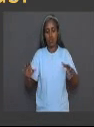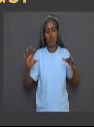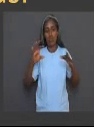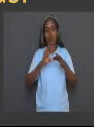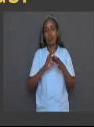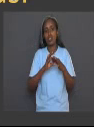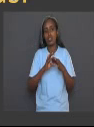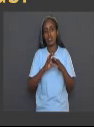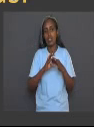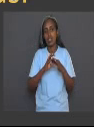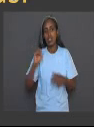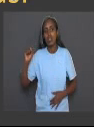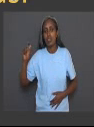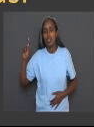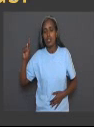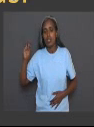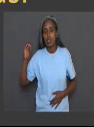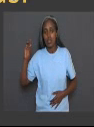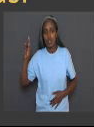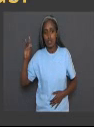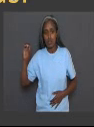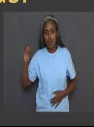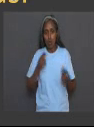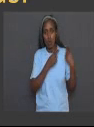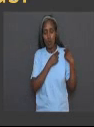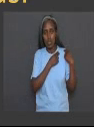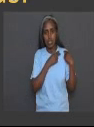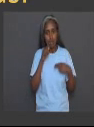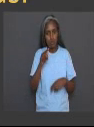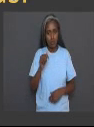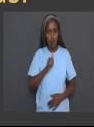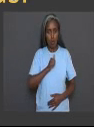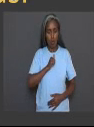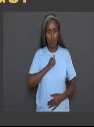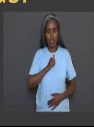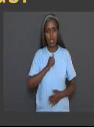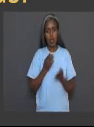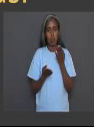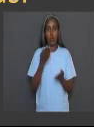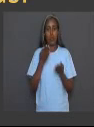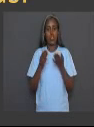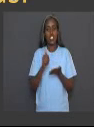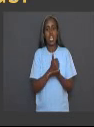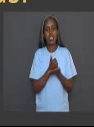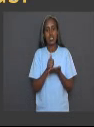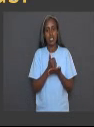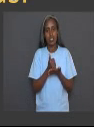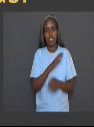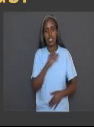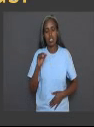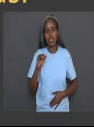As a stockholder, you own a proportionate share in the